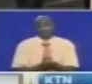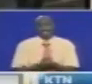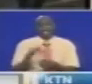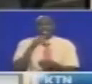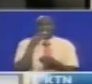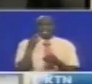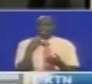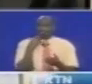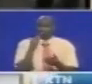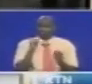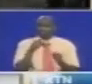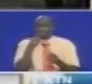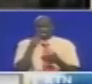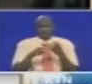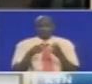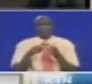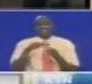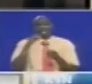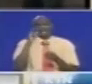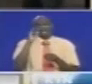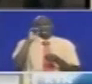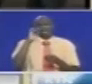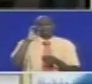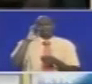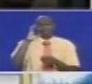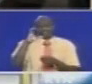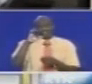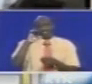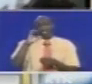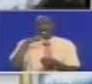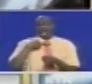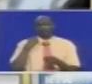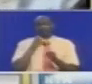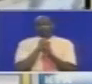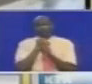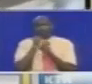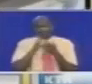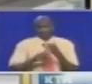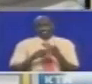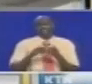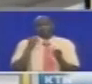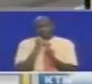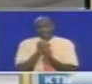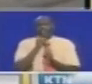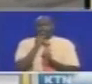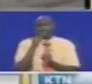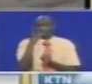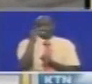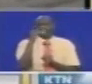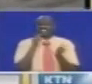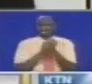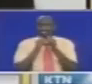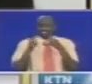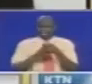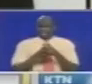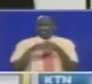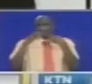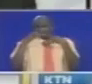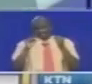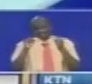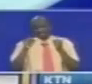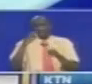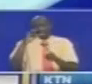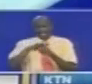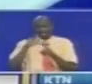the Electoral Commission in Kenya, IEBC, needs to do to ensure that in 2017 there is no presidential